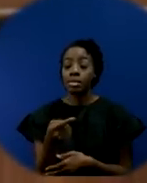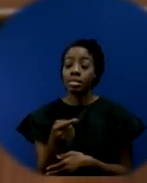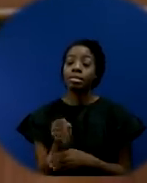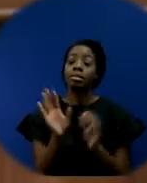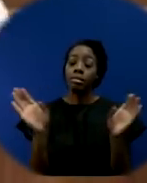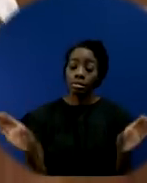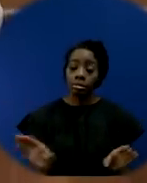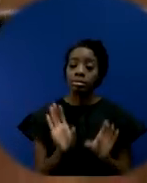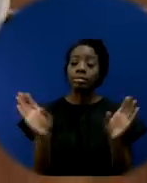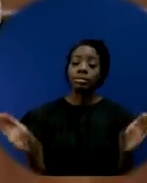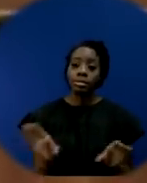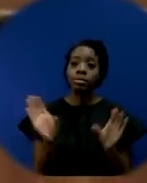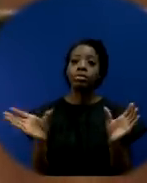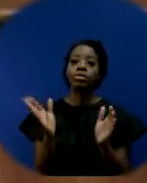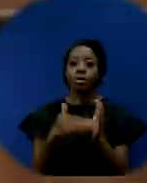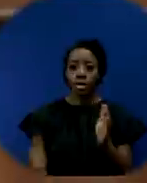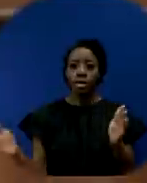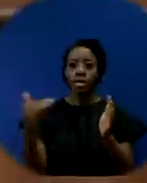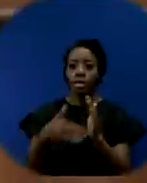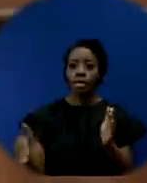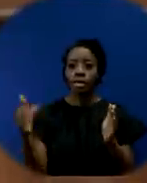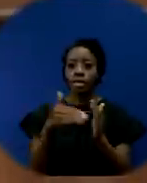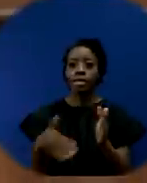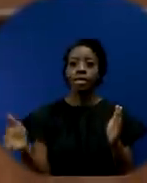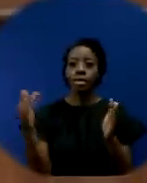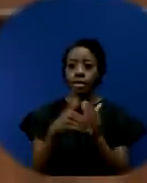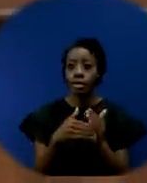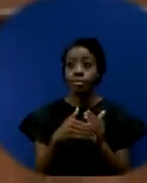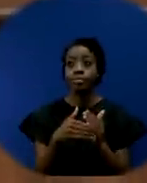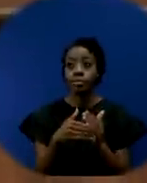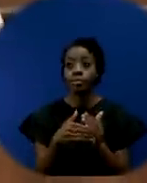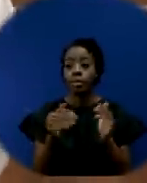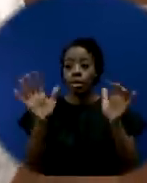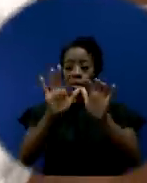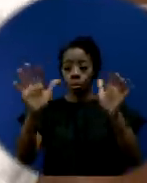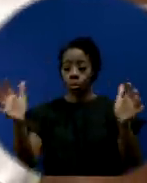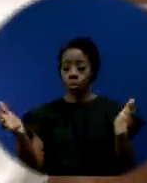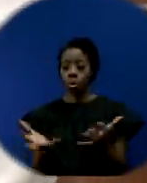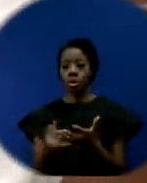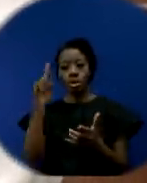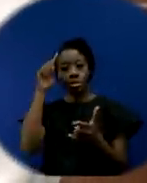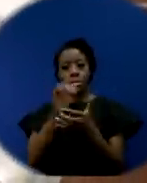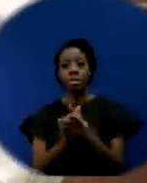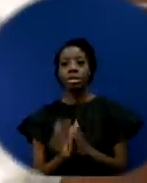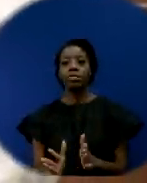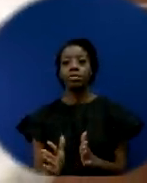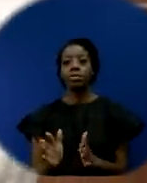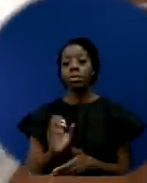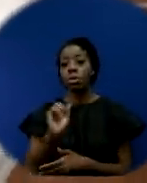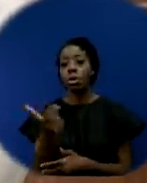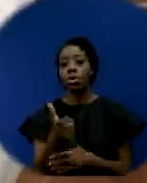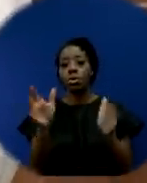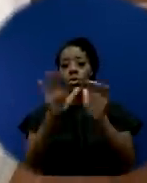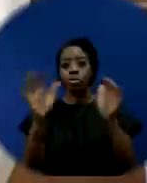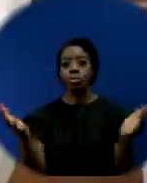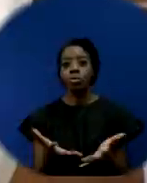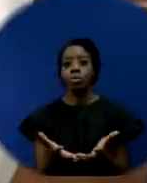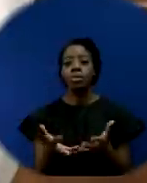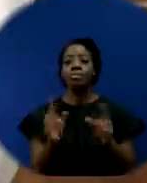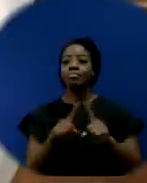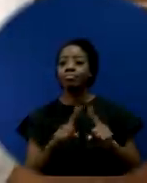country, all around the world, do it to this day. Believers on every continent, in every